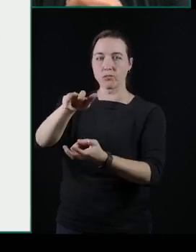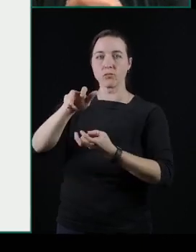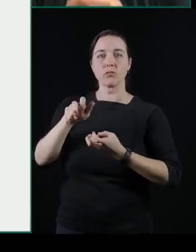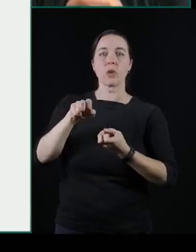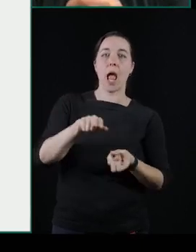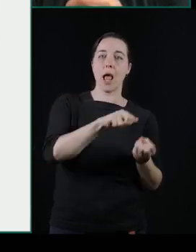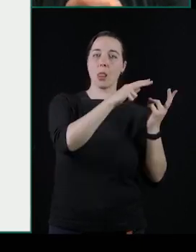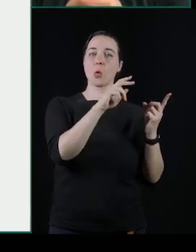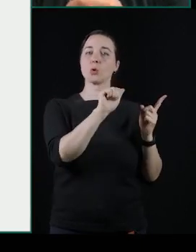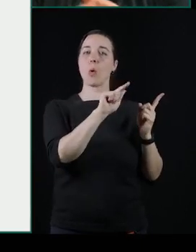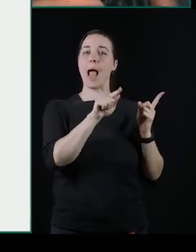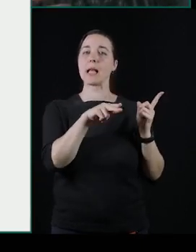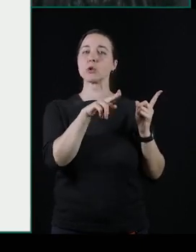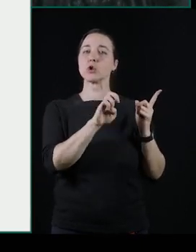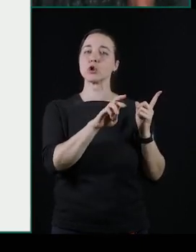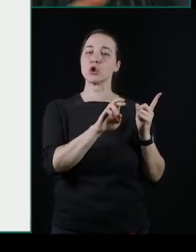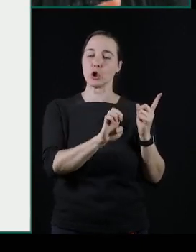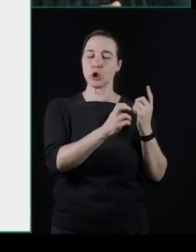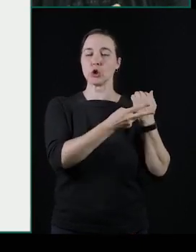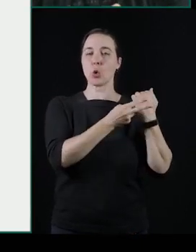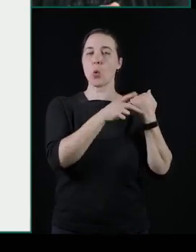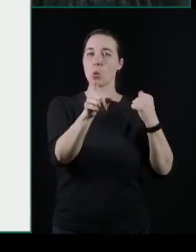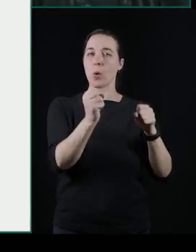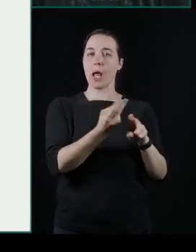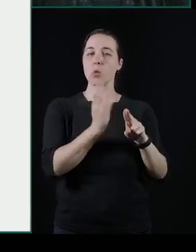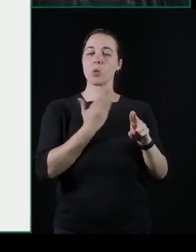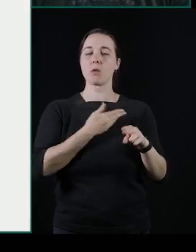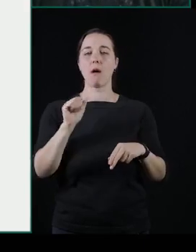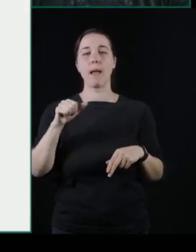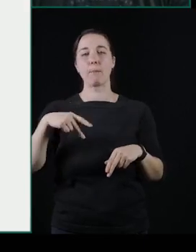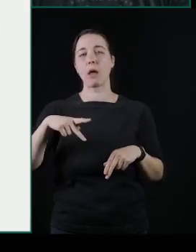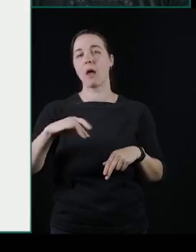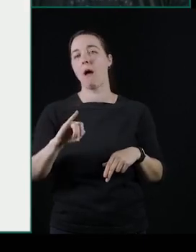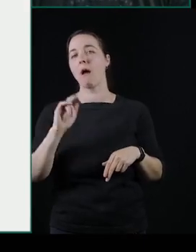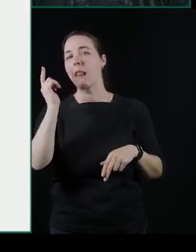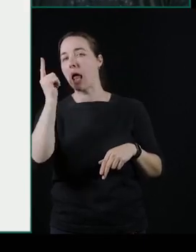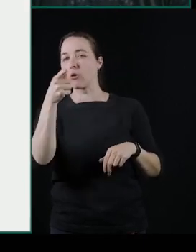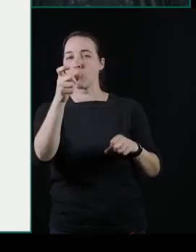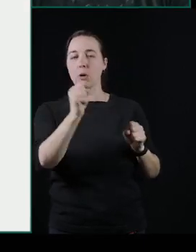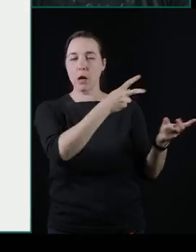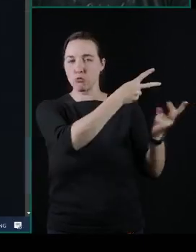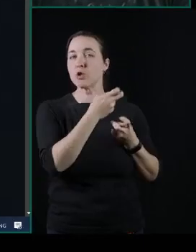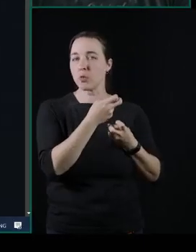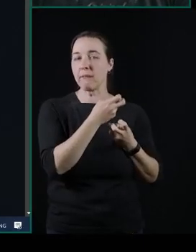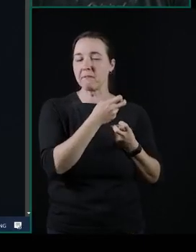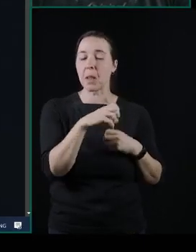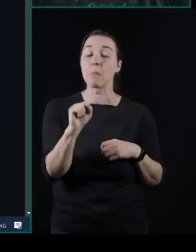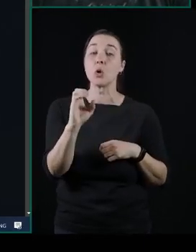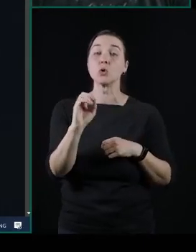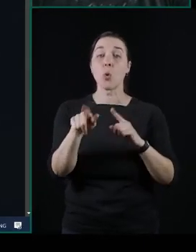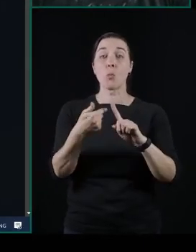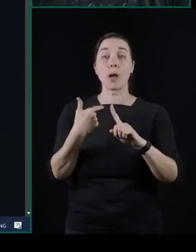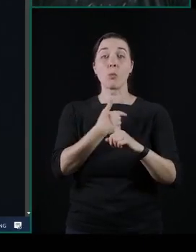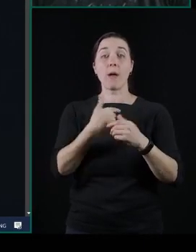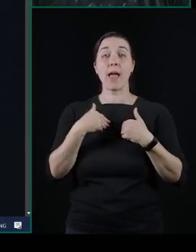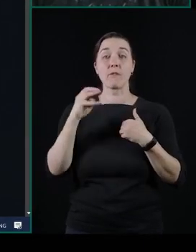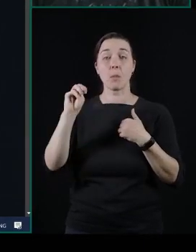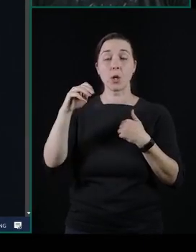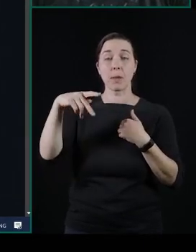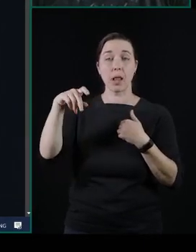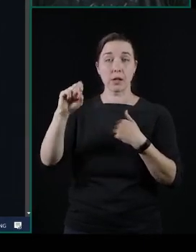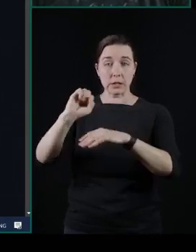then we upload them to Azure storage that you can use our API to later retrieve them. So once we have the